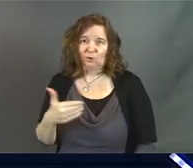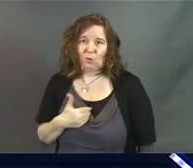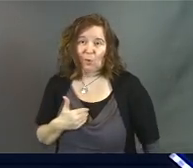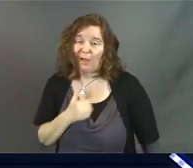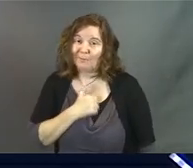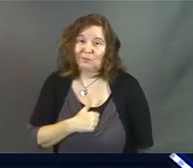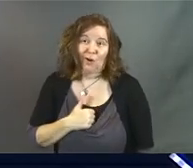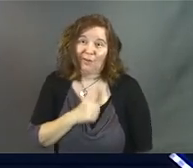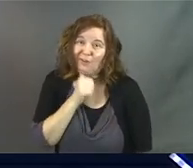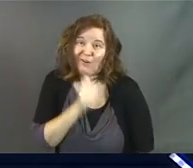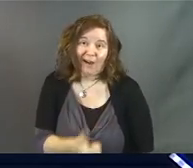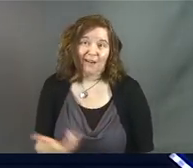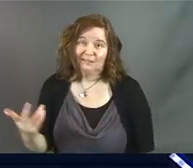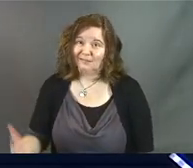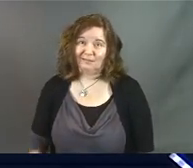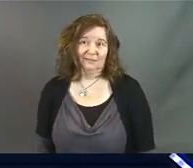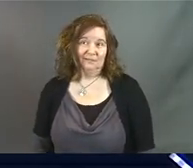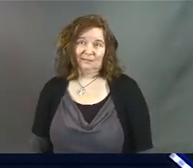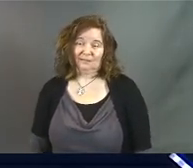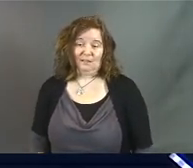soul. I'm sorry, they're not.